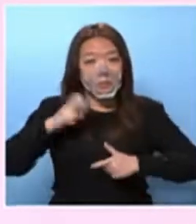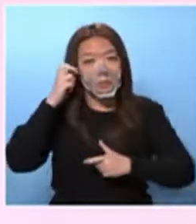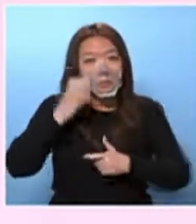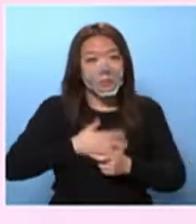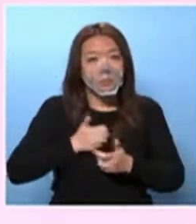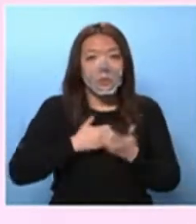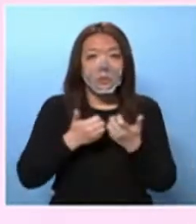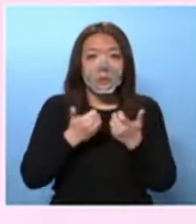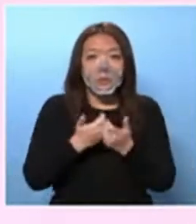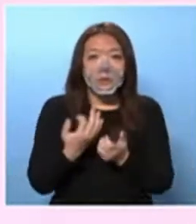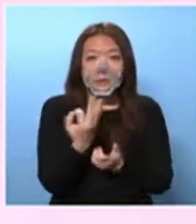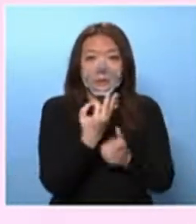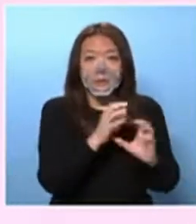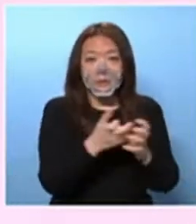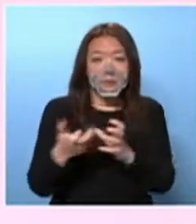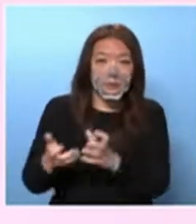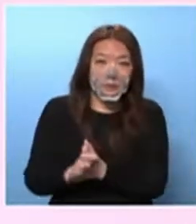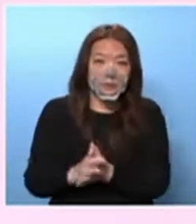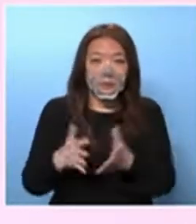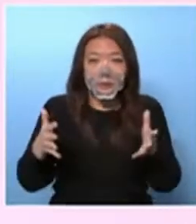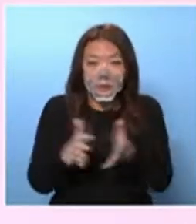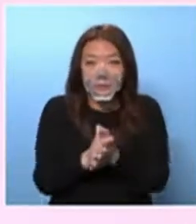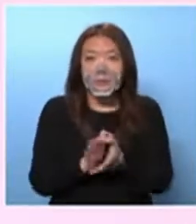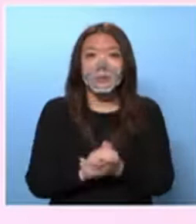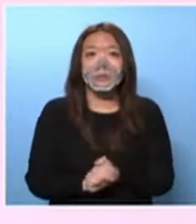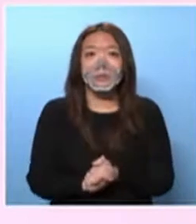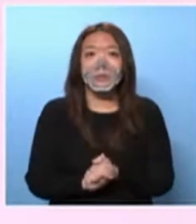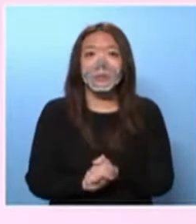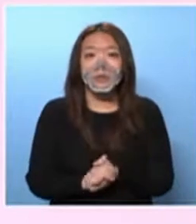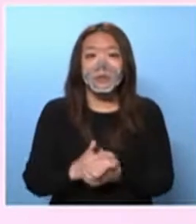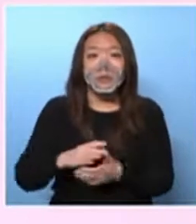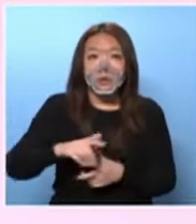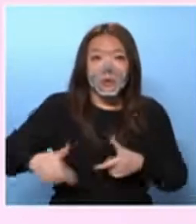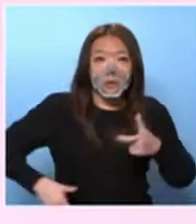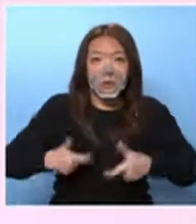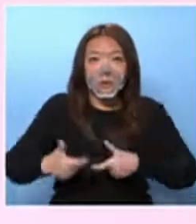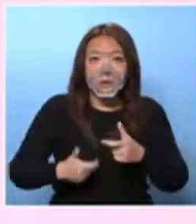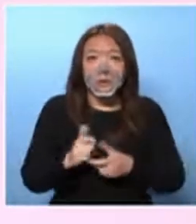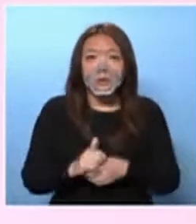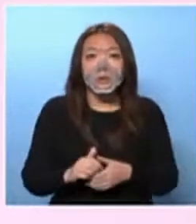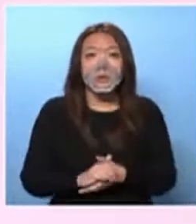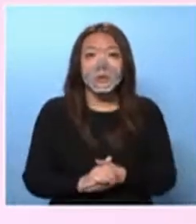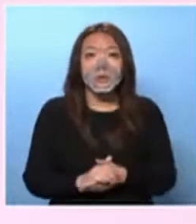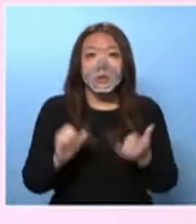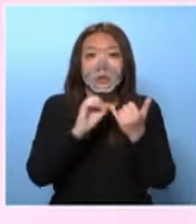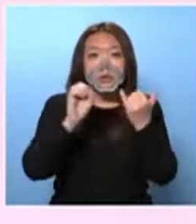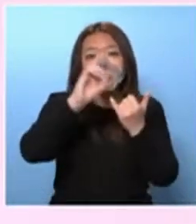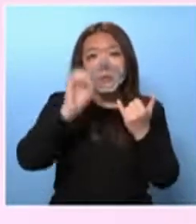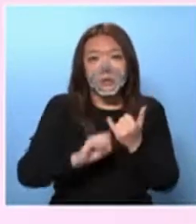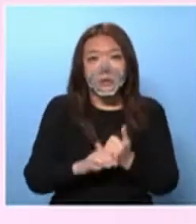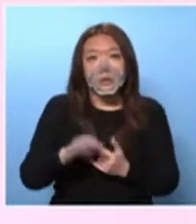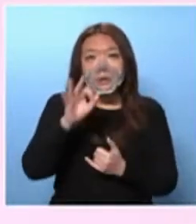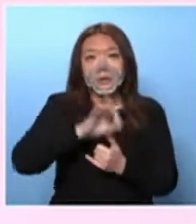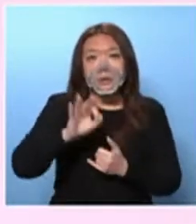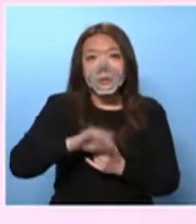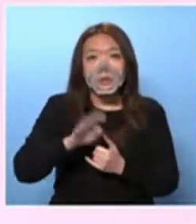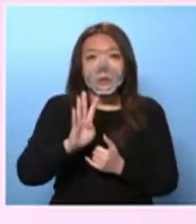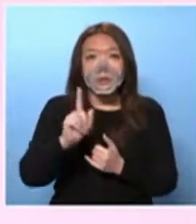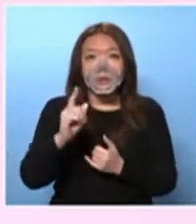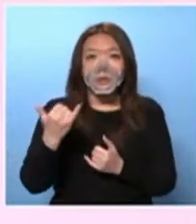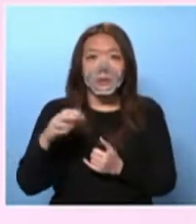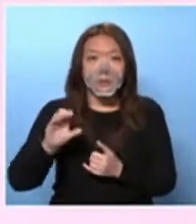58%. In year 2022 to 23, the estimated recurrent expenditure on education, social welfare, and healthcare accounts for